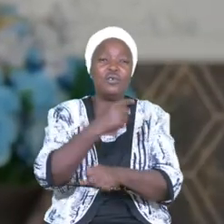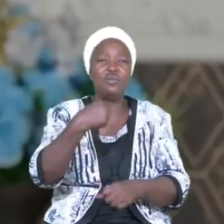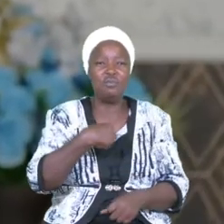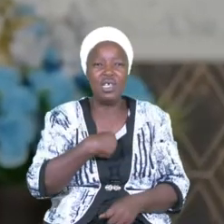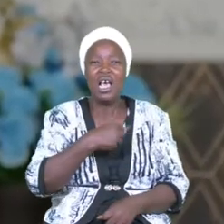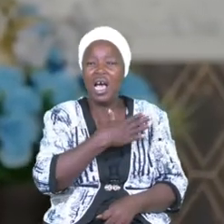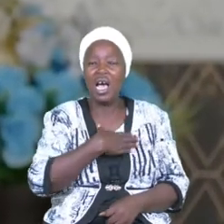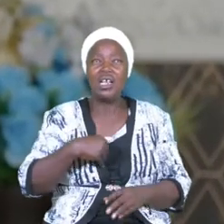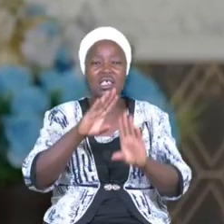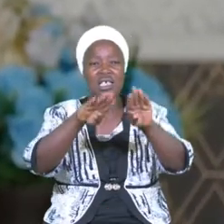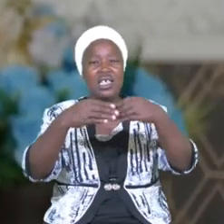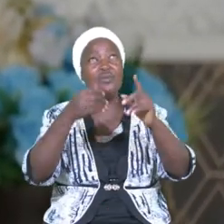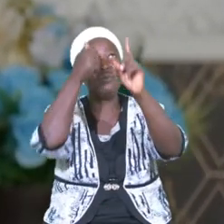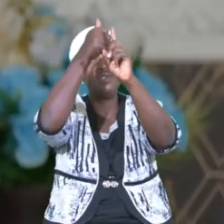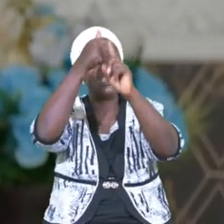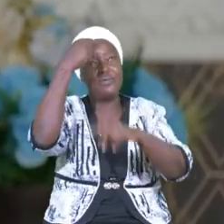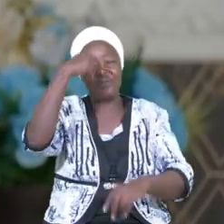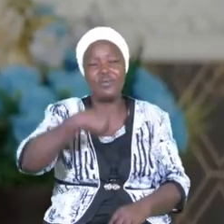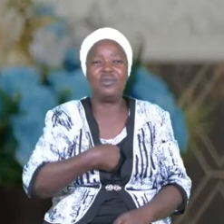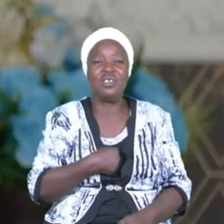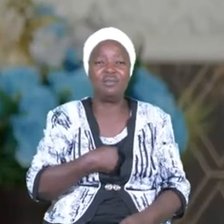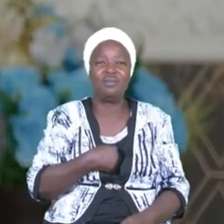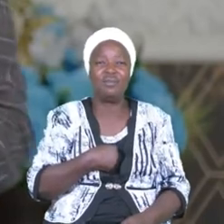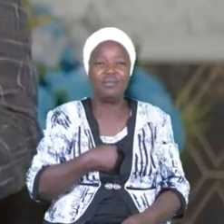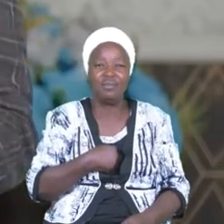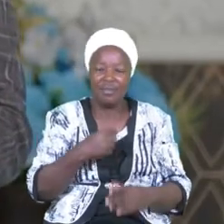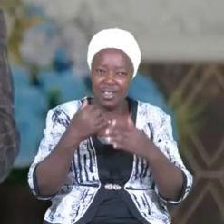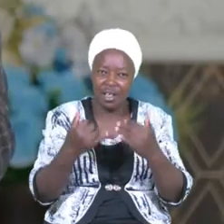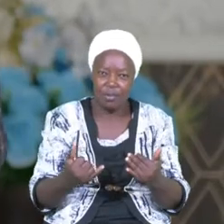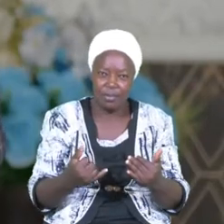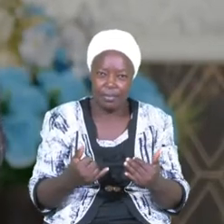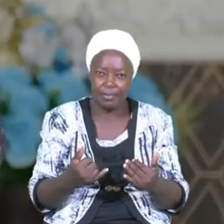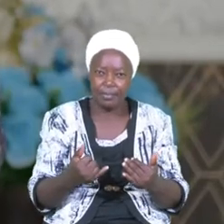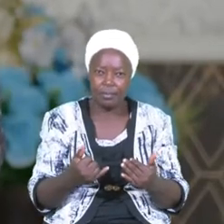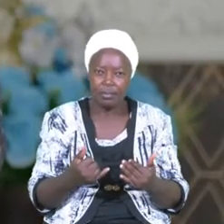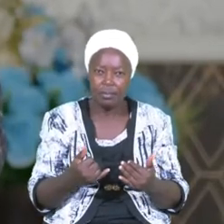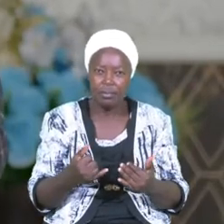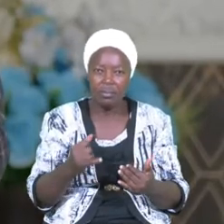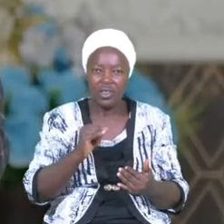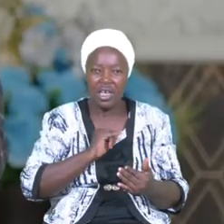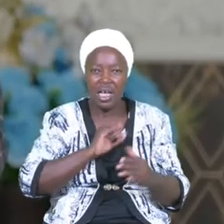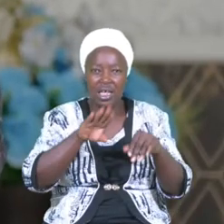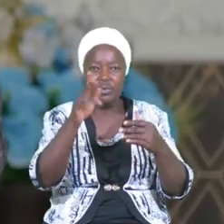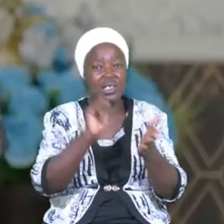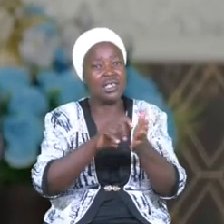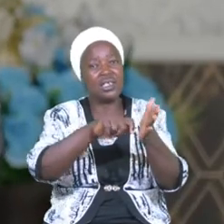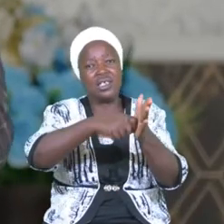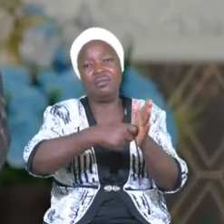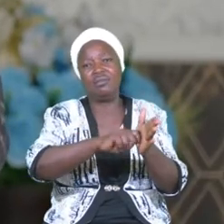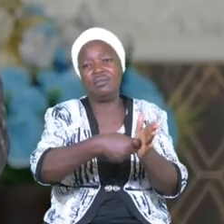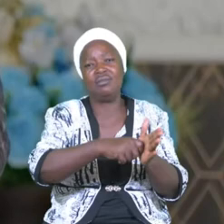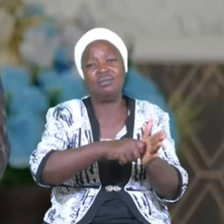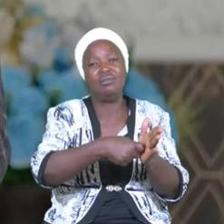gave himself for me. Now, I give you that key. Go